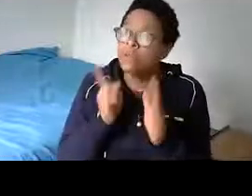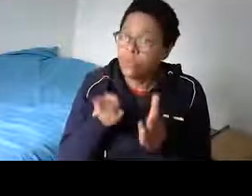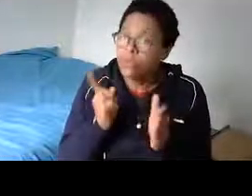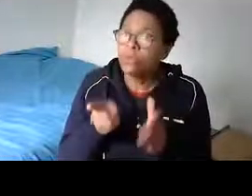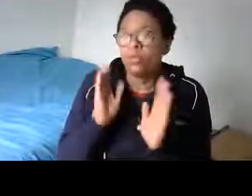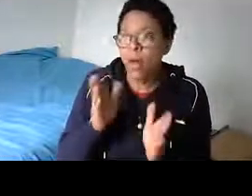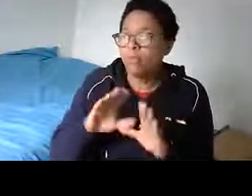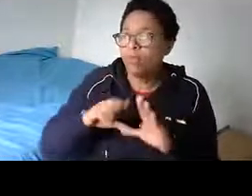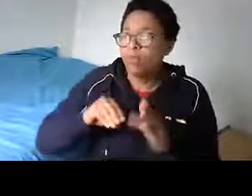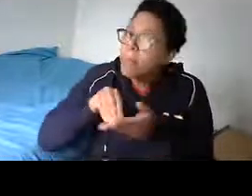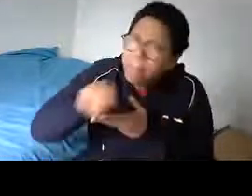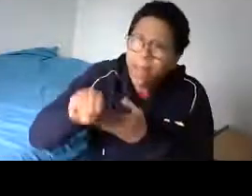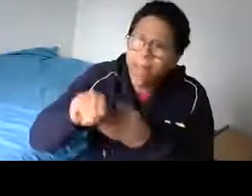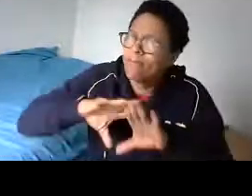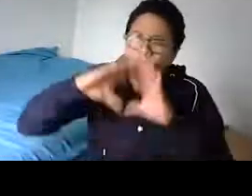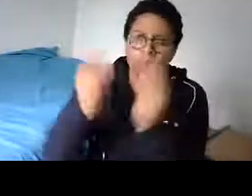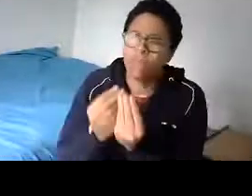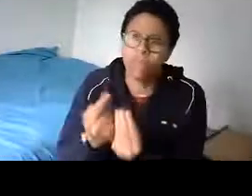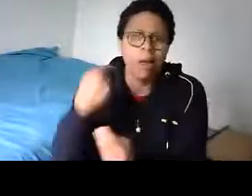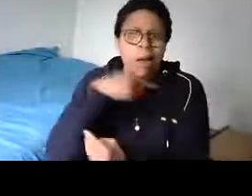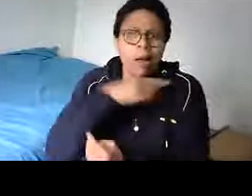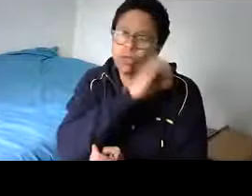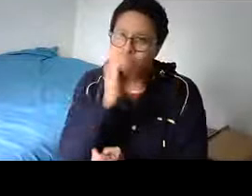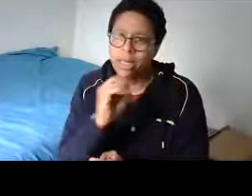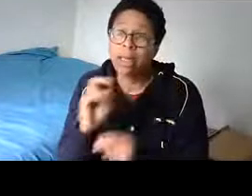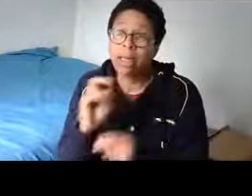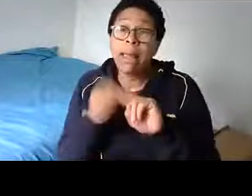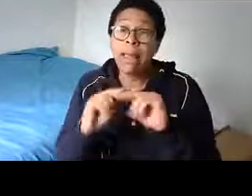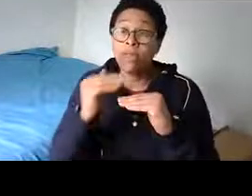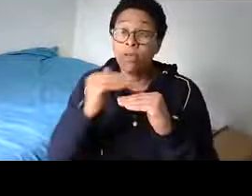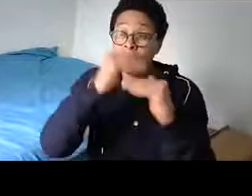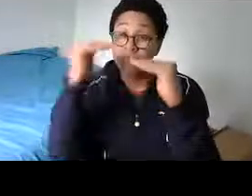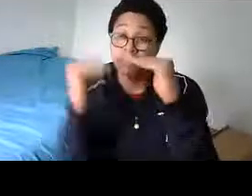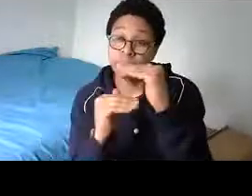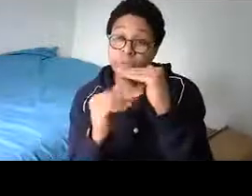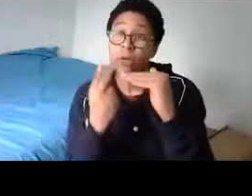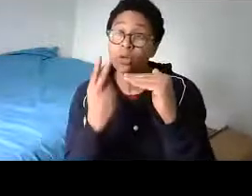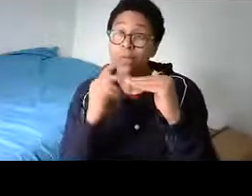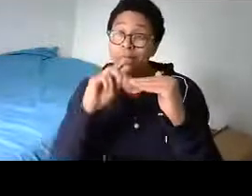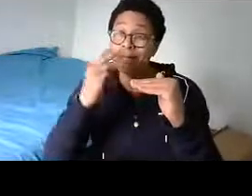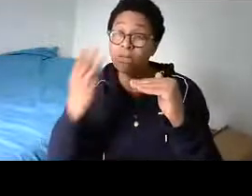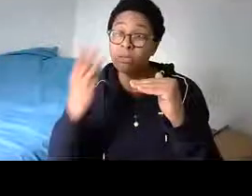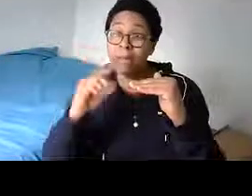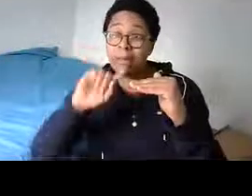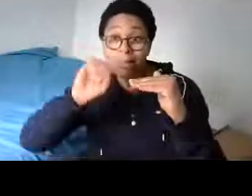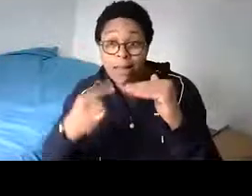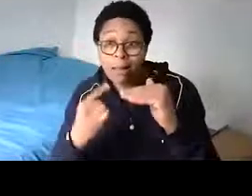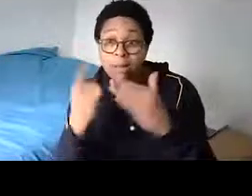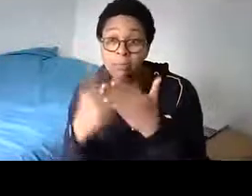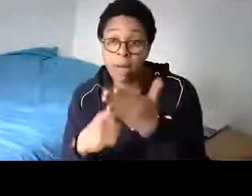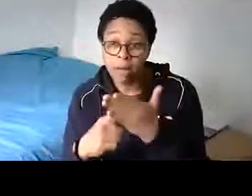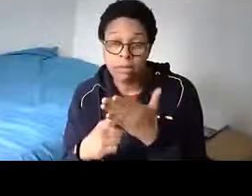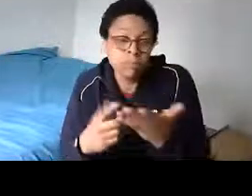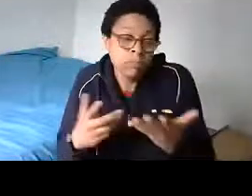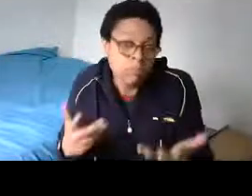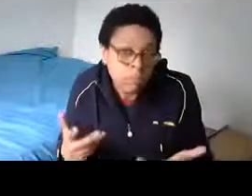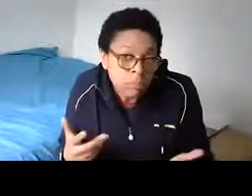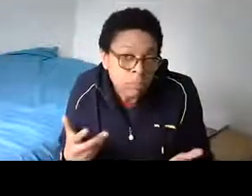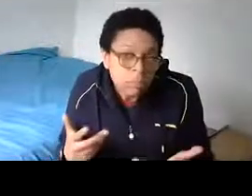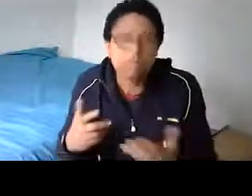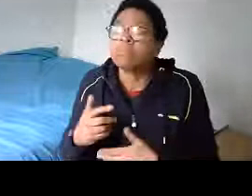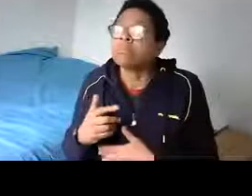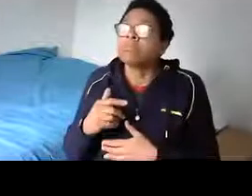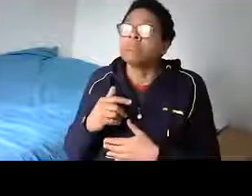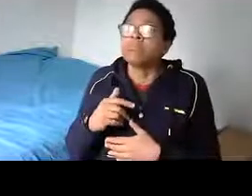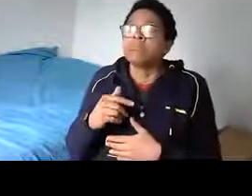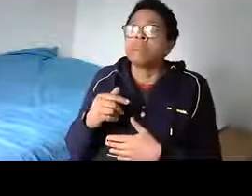have more money than that, you have to pay for your care. And there will be a question whether it's worth local authority even getting involved